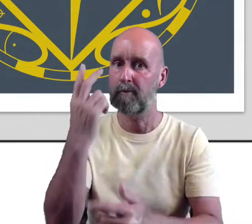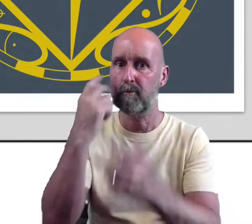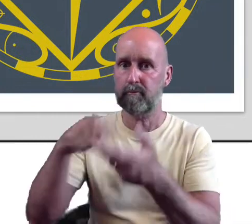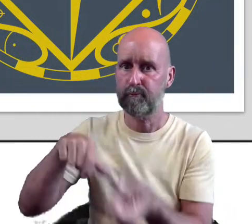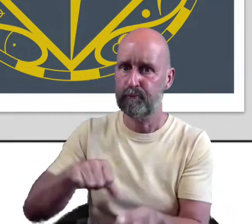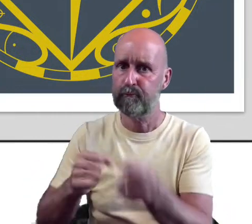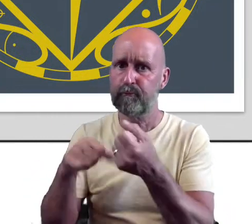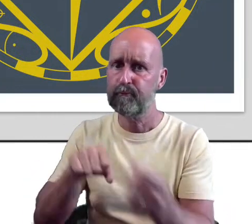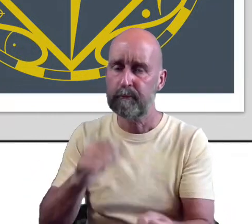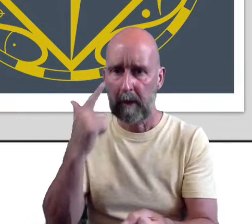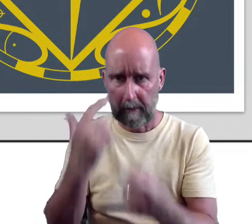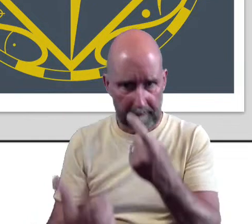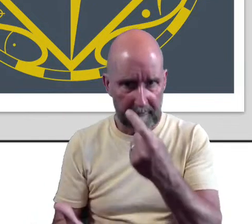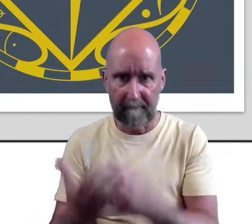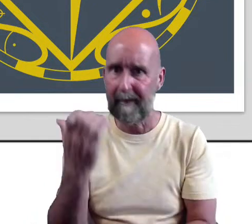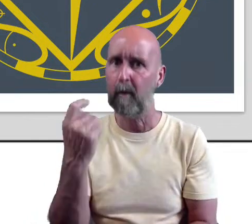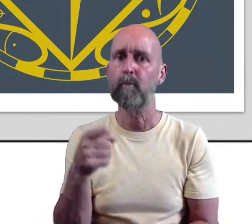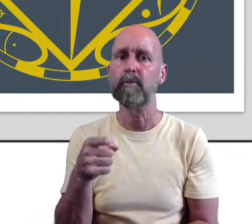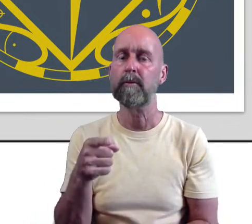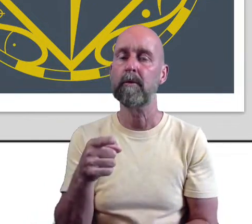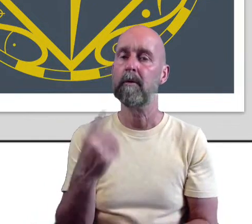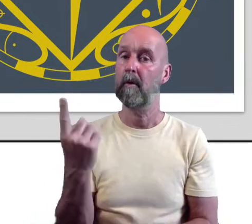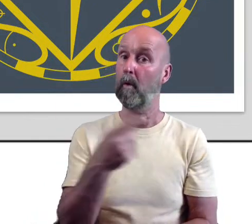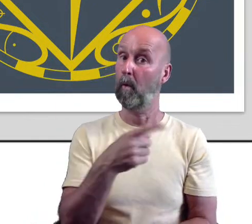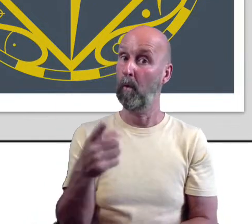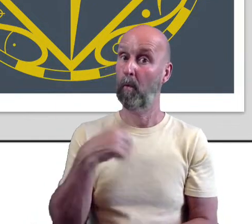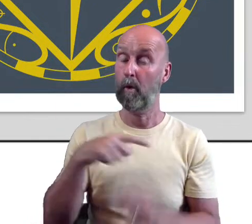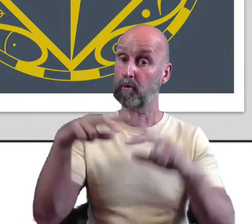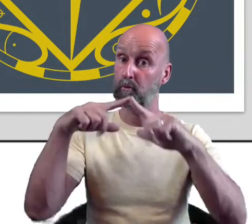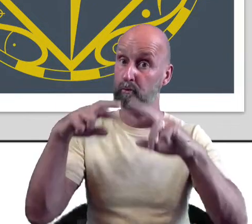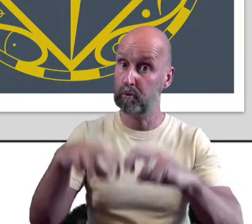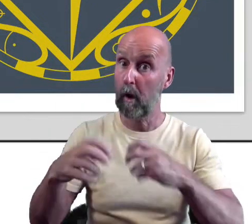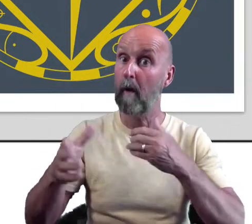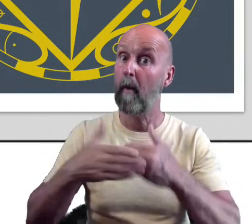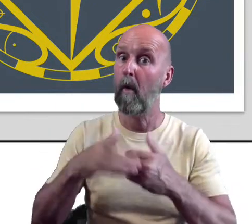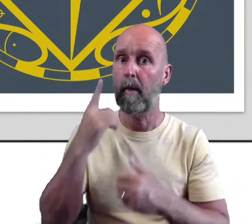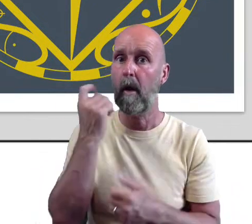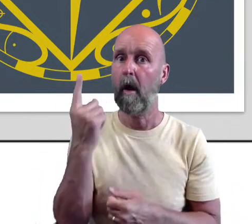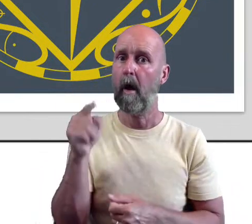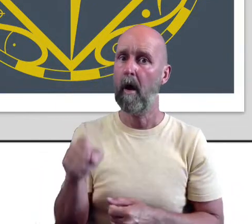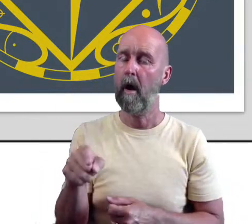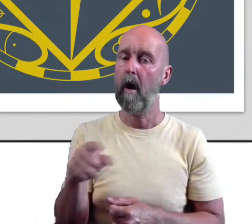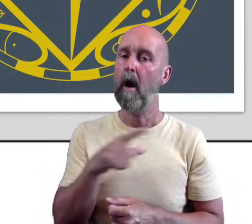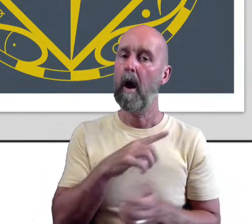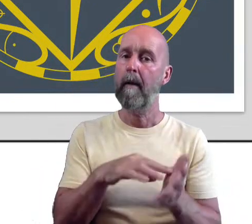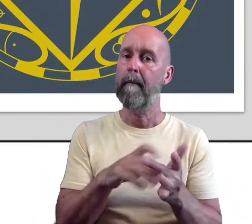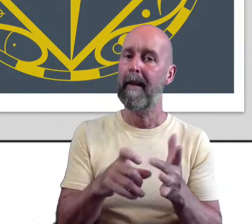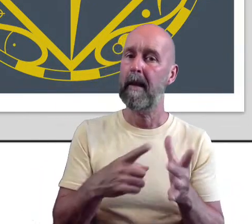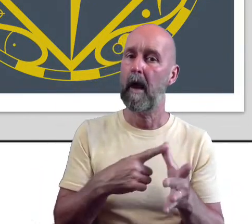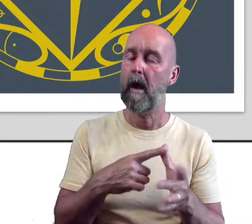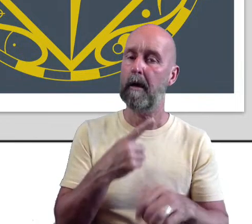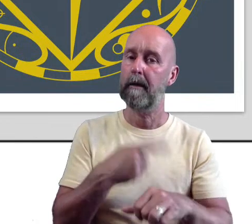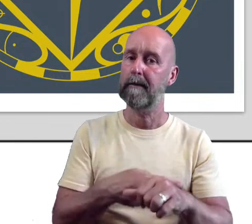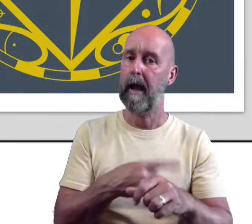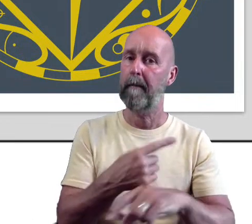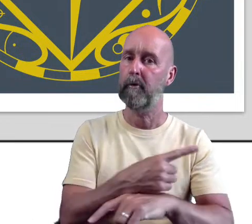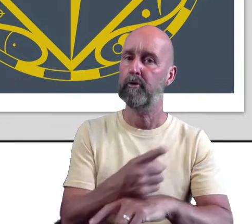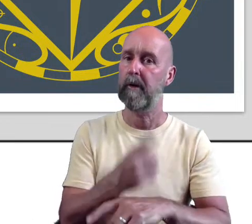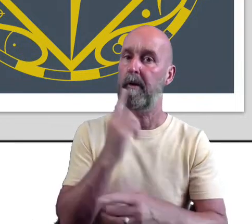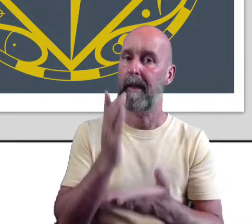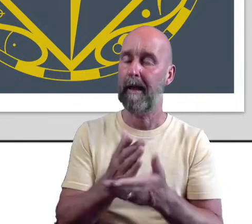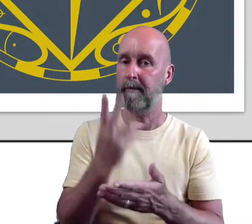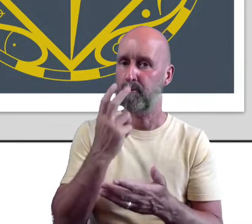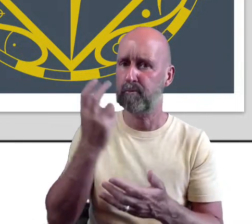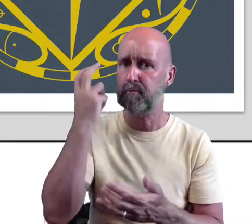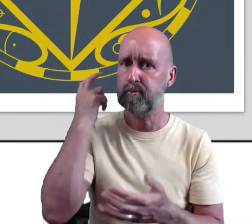Canterbury. So for those who wanted to dig deeper, they could realize that, Mia's time machine was an archaeological artifact, and actually it's connected